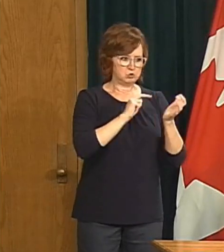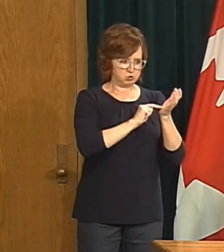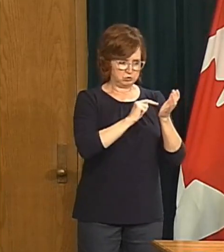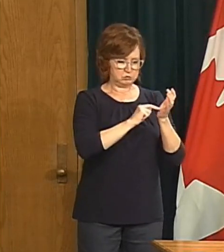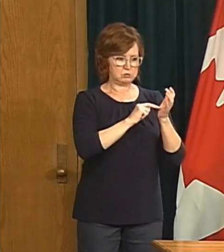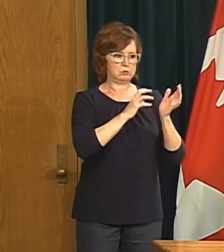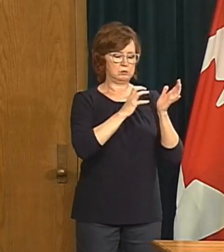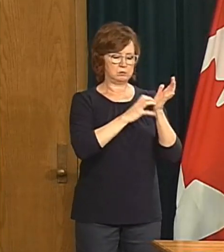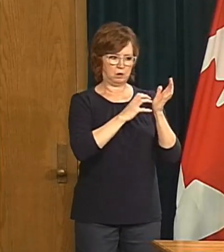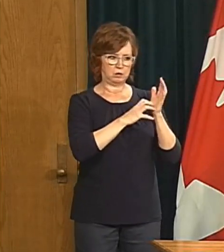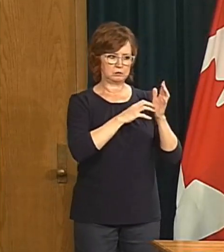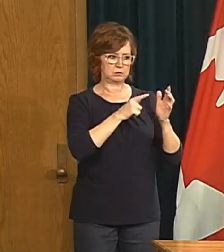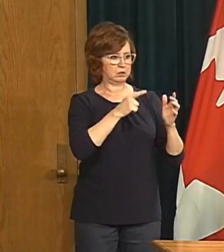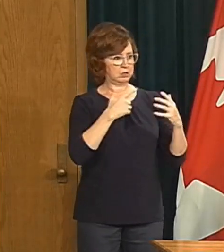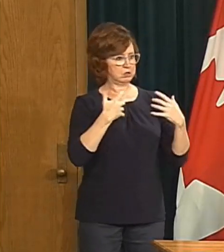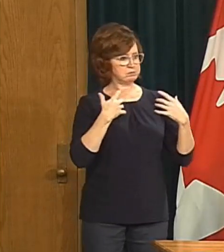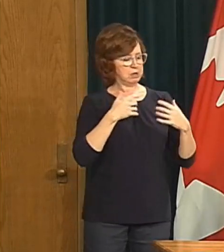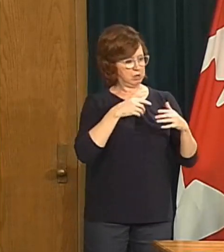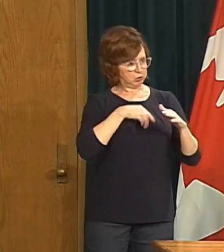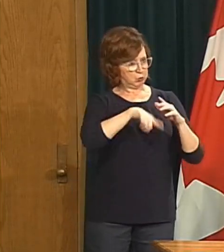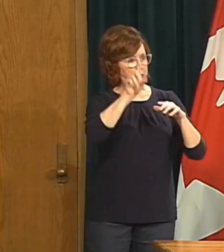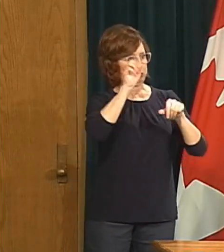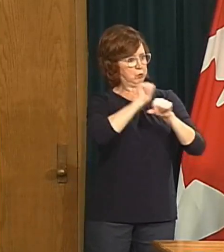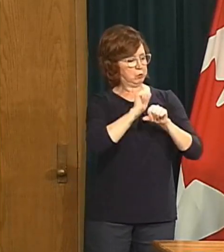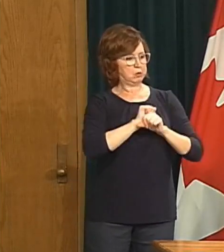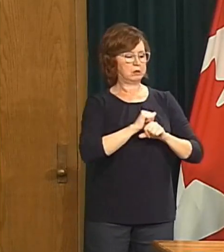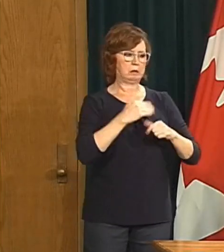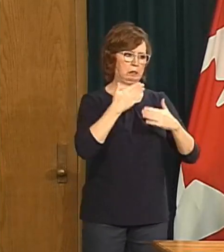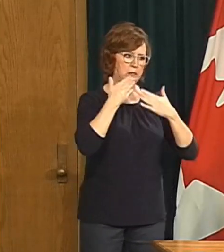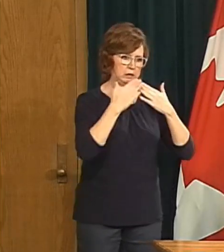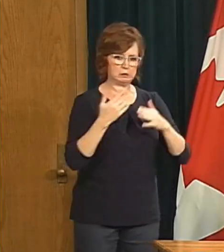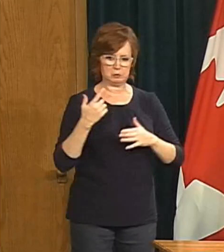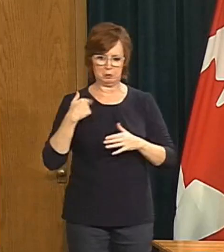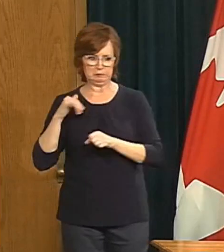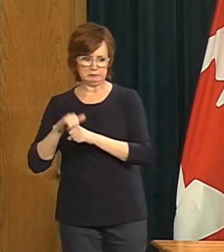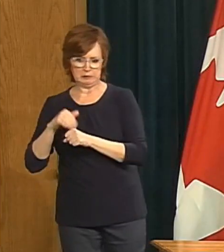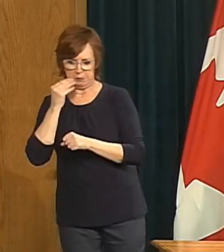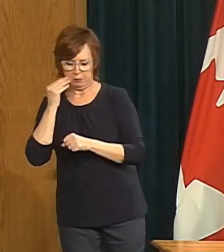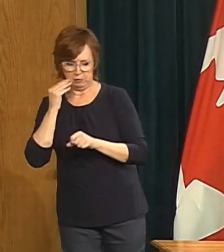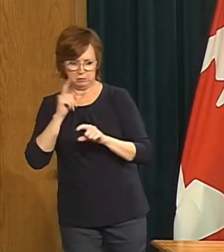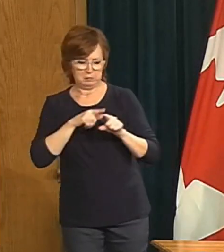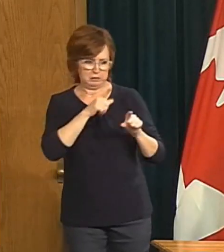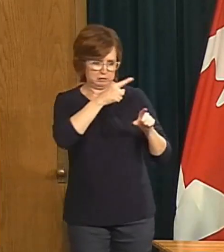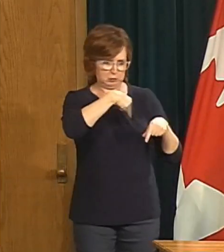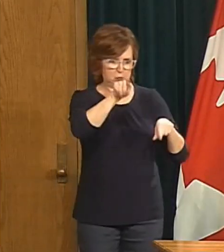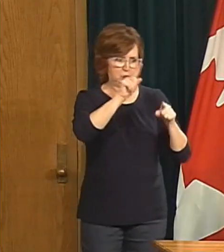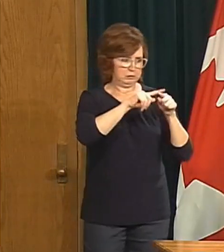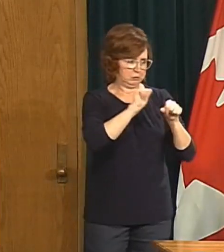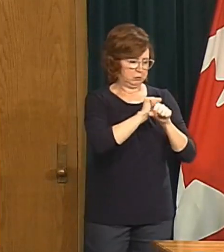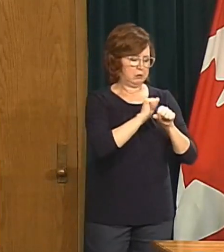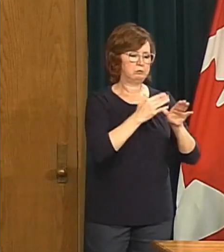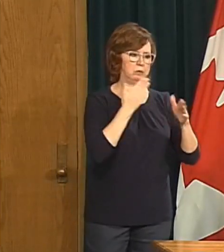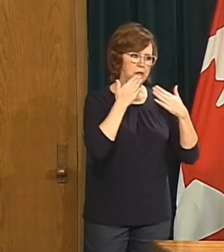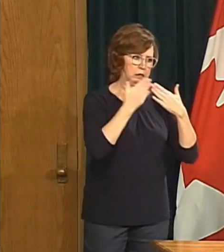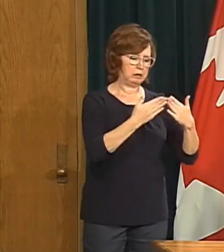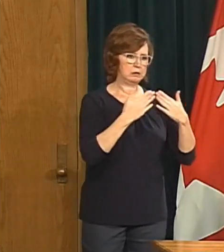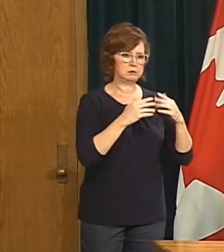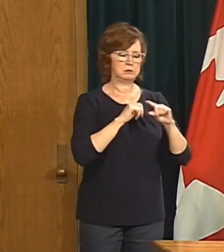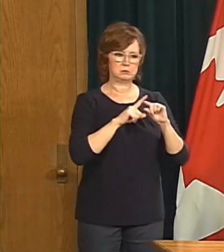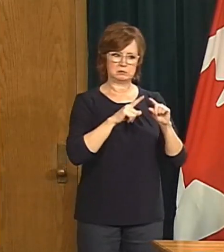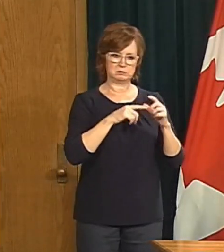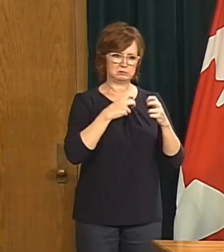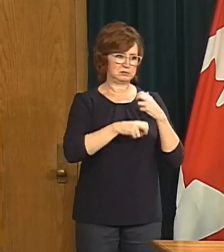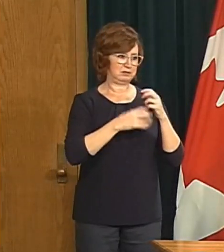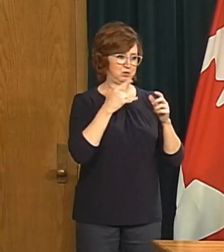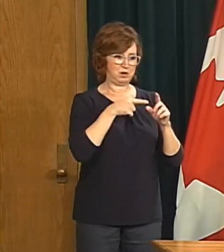that, while the expectations are many from healthcare workers to work several shifts in several facilities, and it's a very challenging